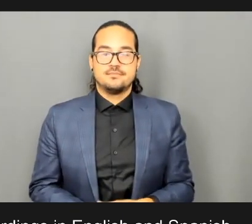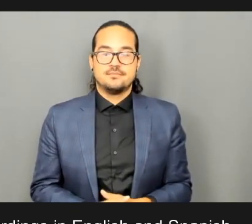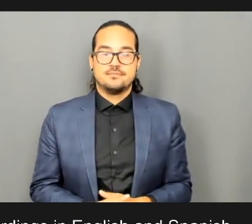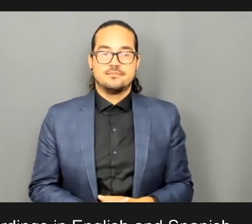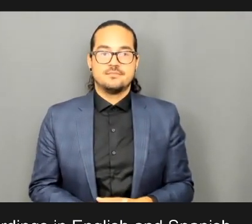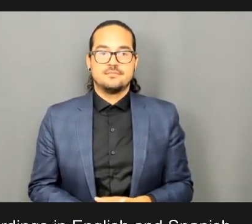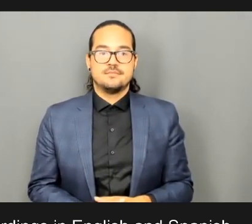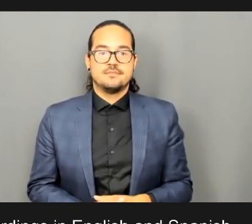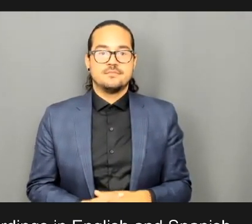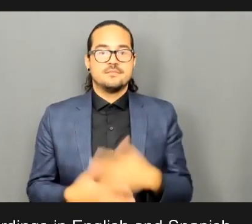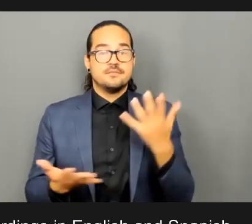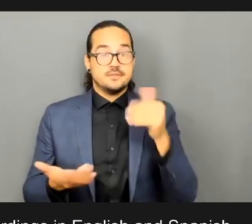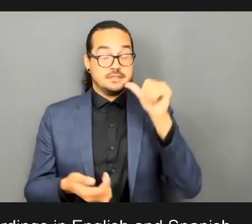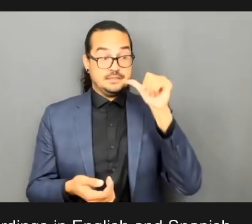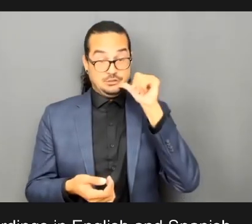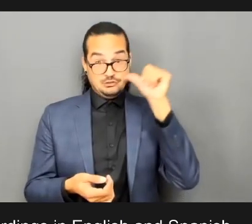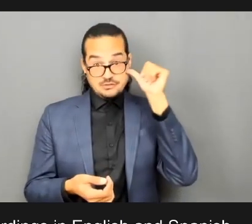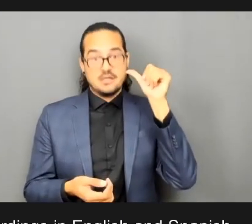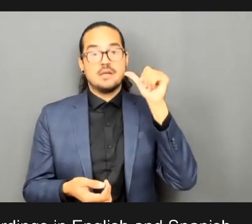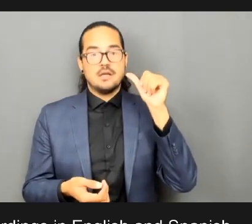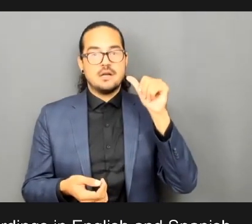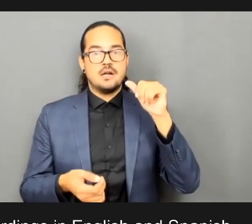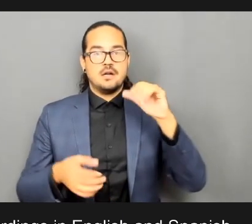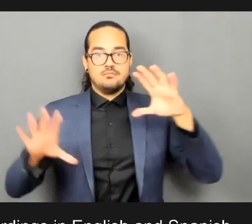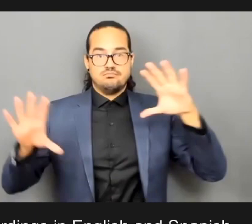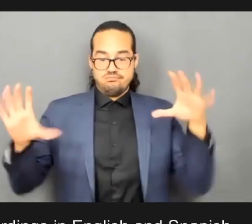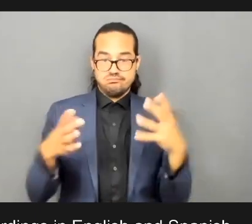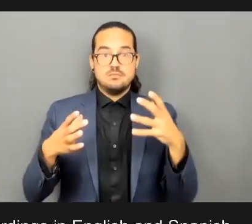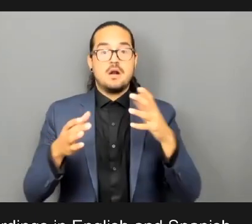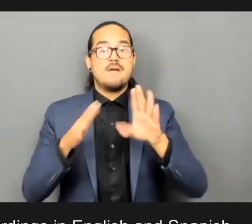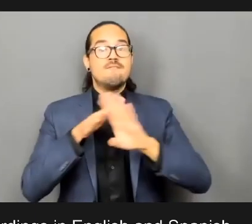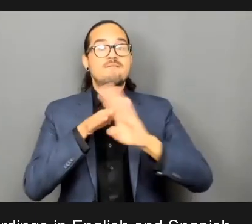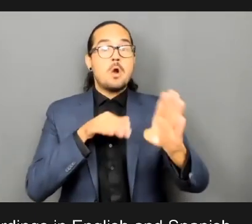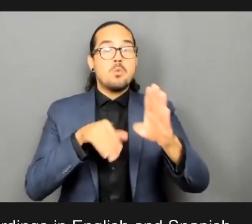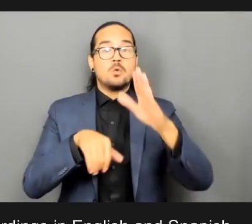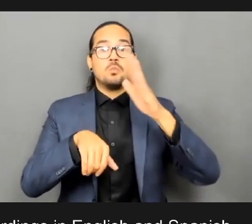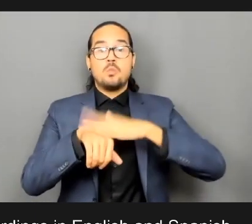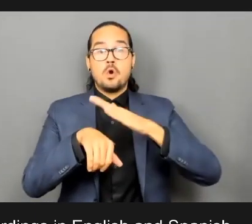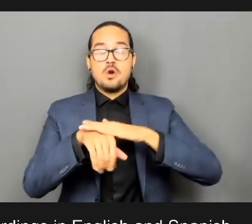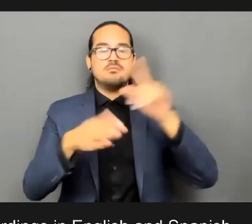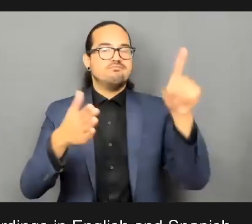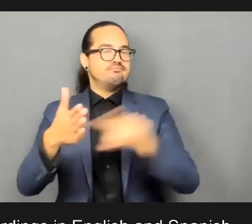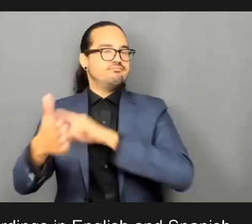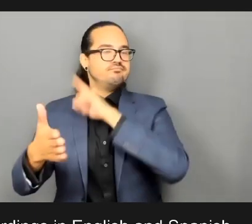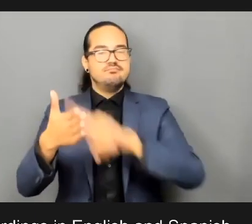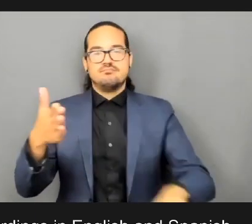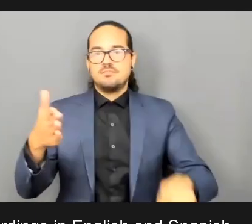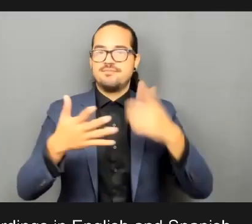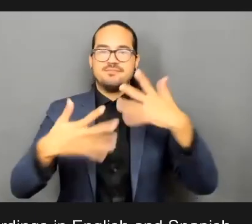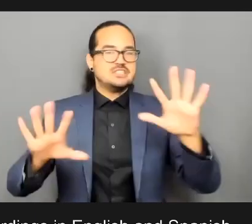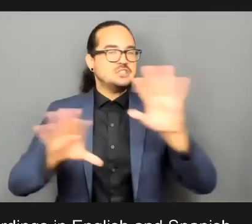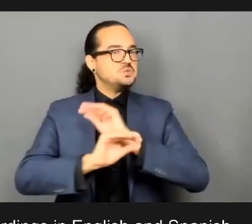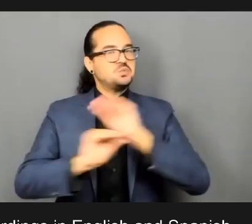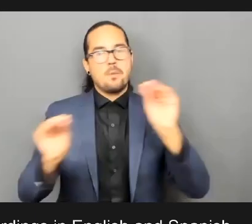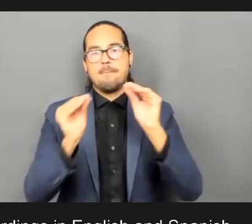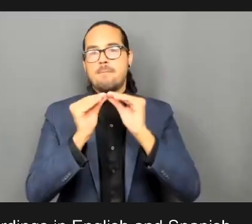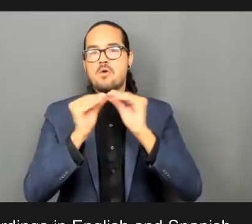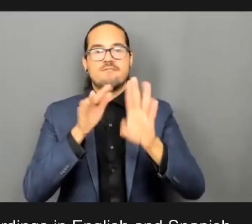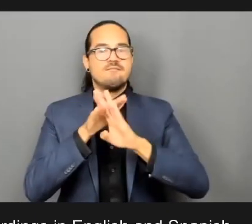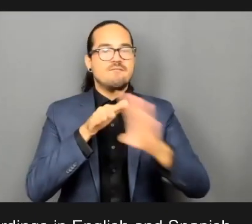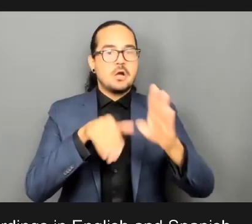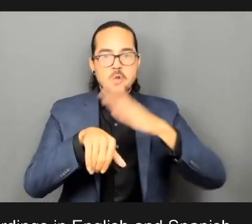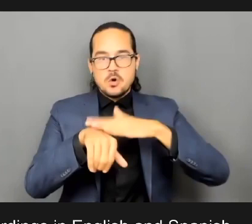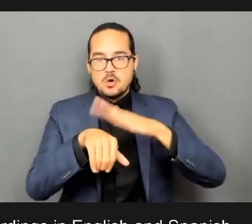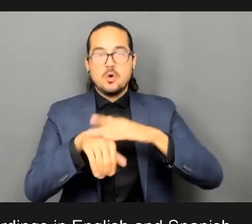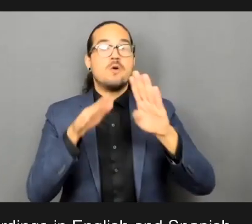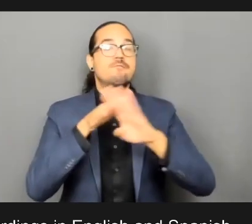warnings, evacuation warnings. That was 4 p.m. yesterday, so there are currently no evacuation warnings or any evacuation notices associated with the Woodward fire.